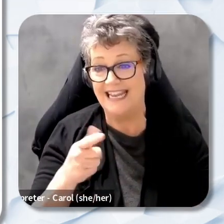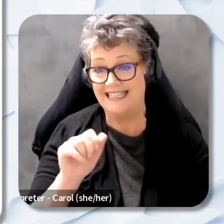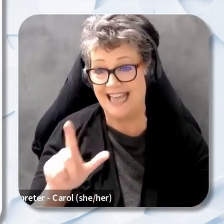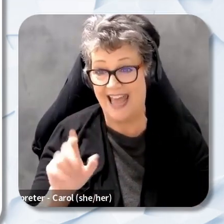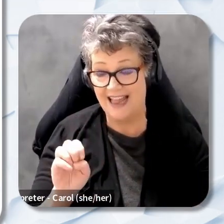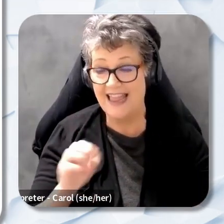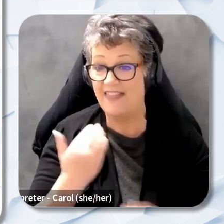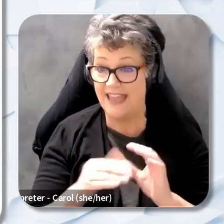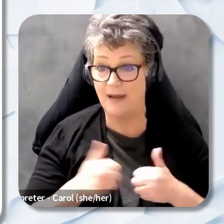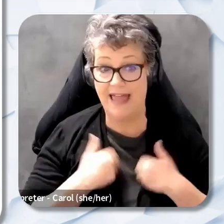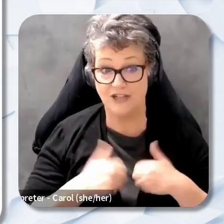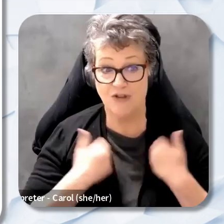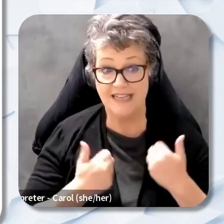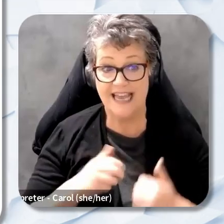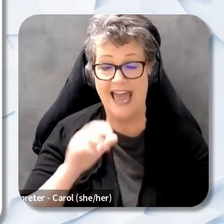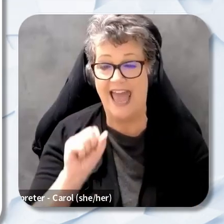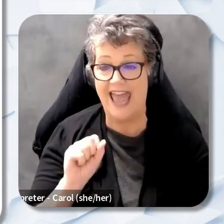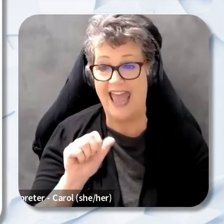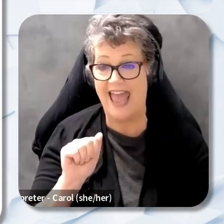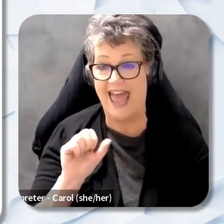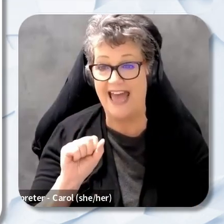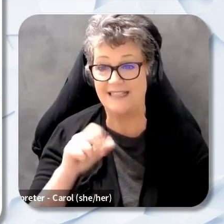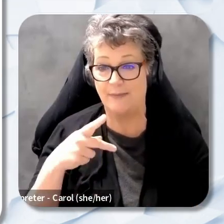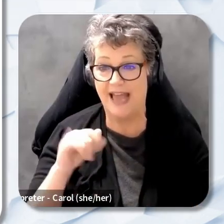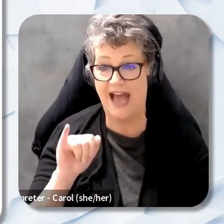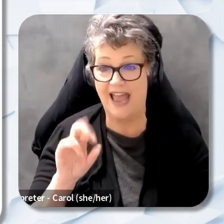B email address is